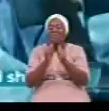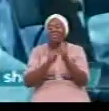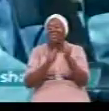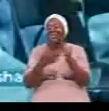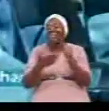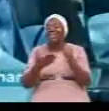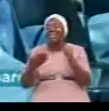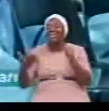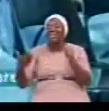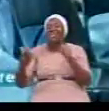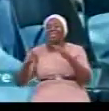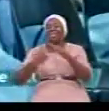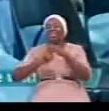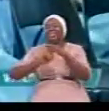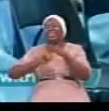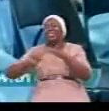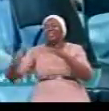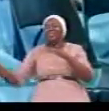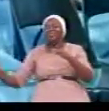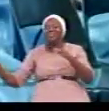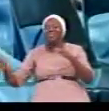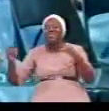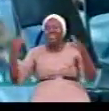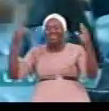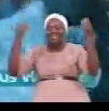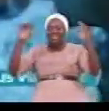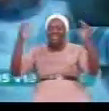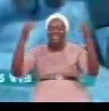everything. Jam those hands together for the Lord.